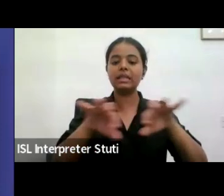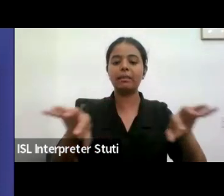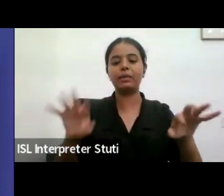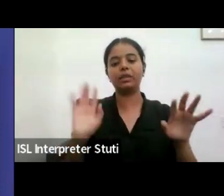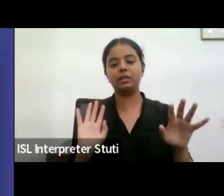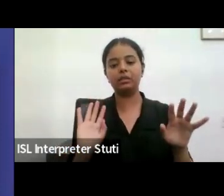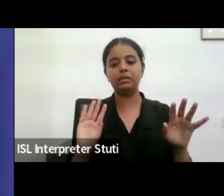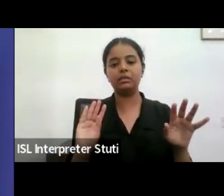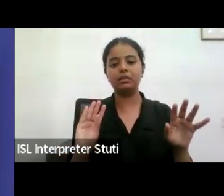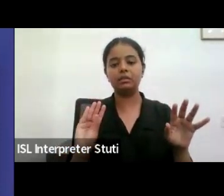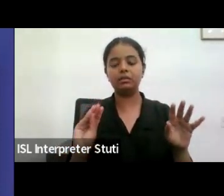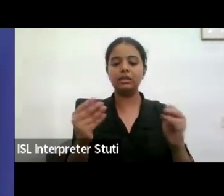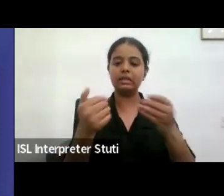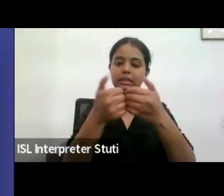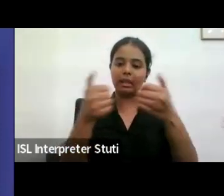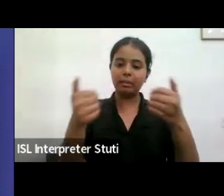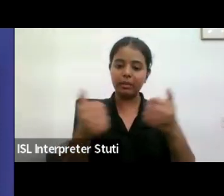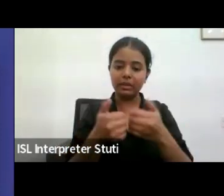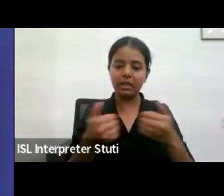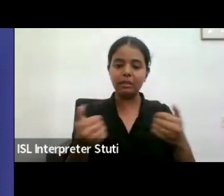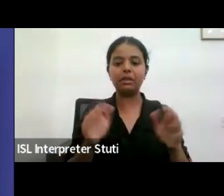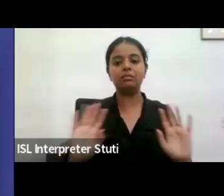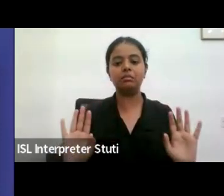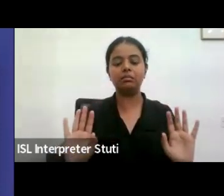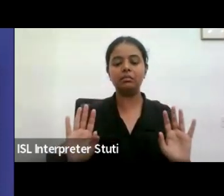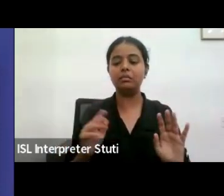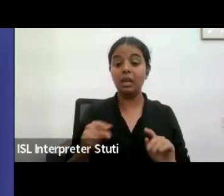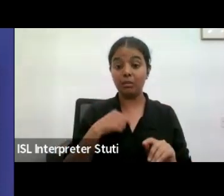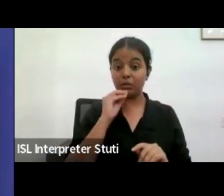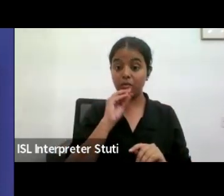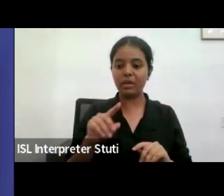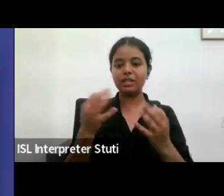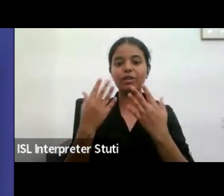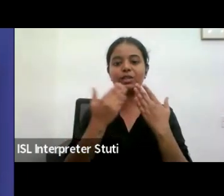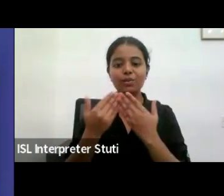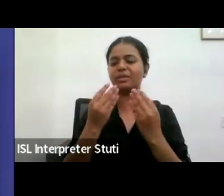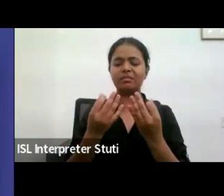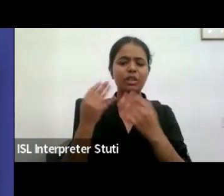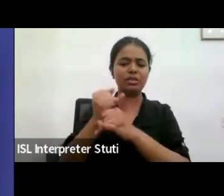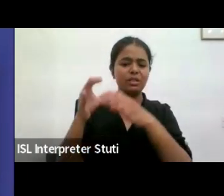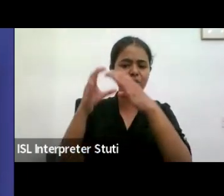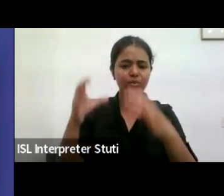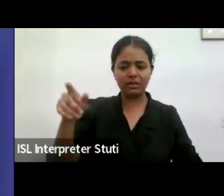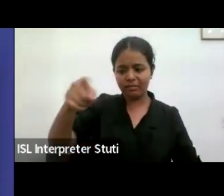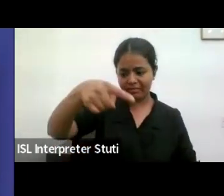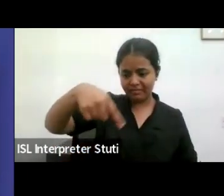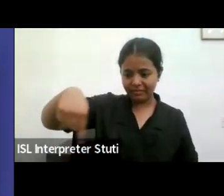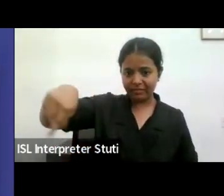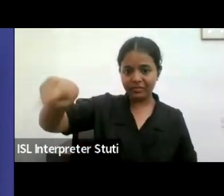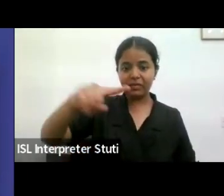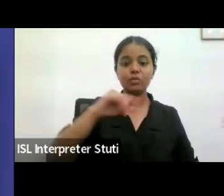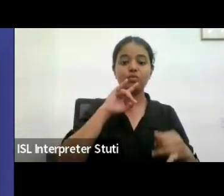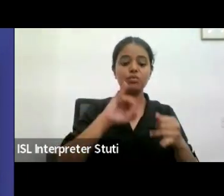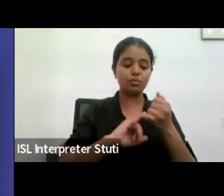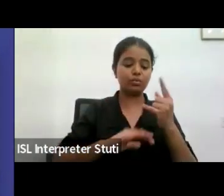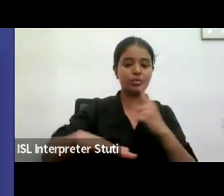closed-door institutions where there is very little interaction that the child has with the outside society and